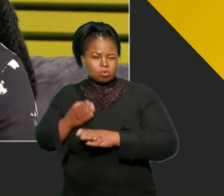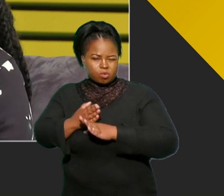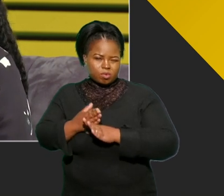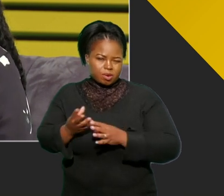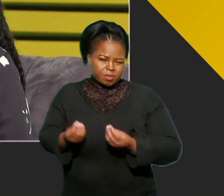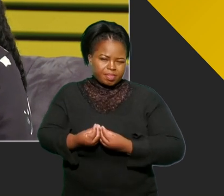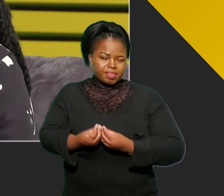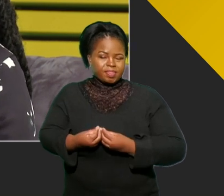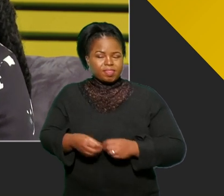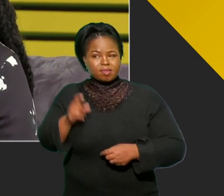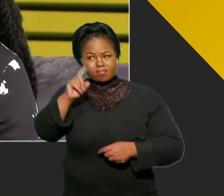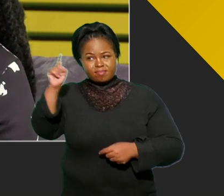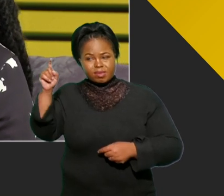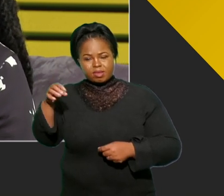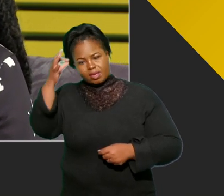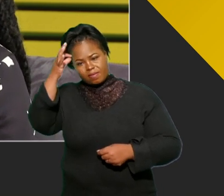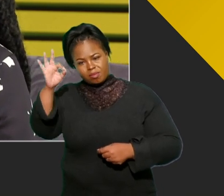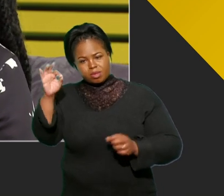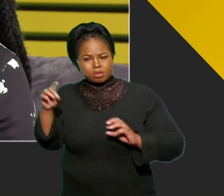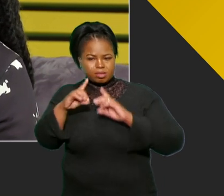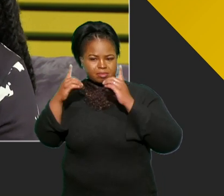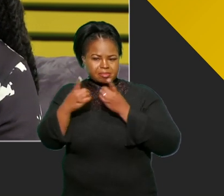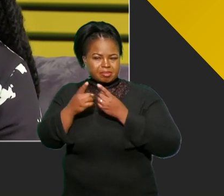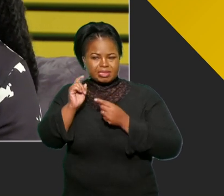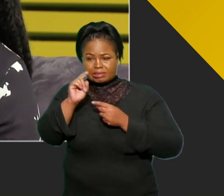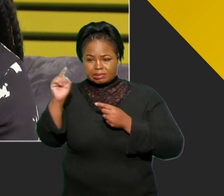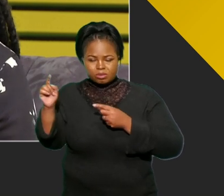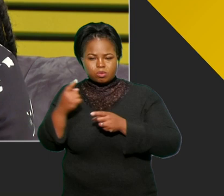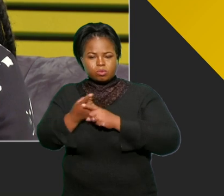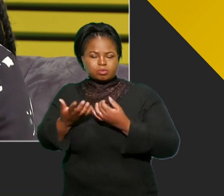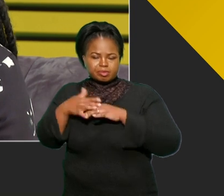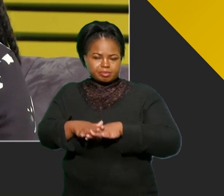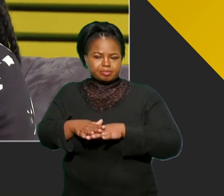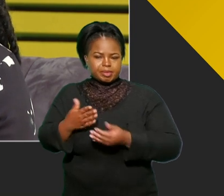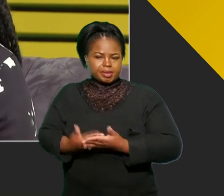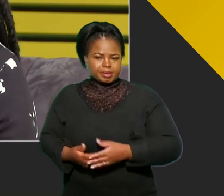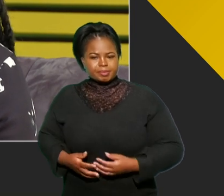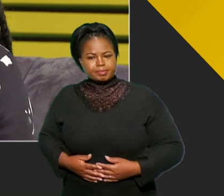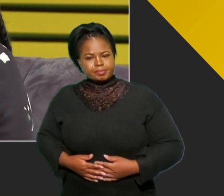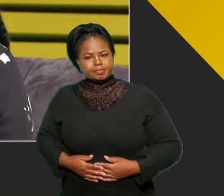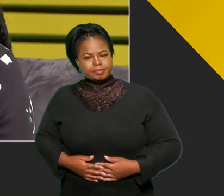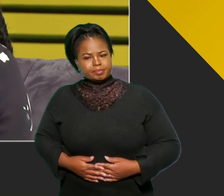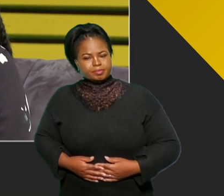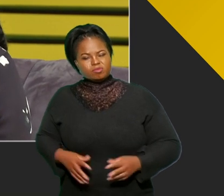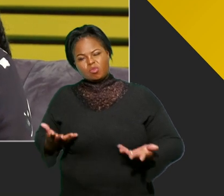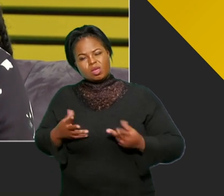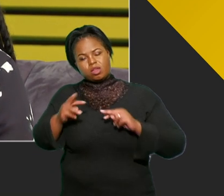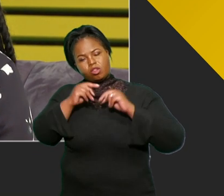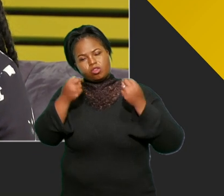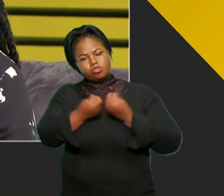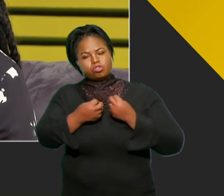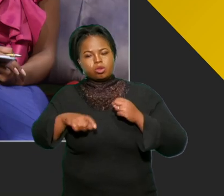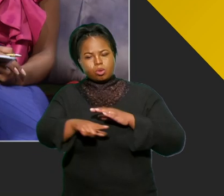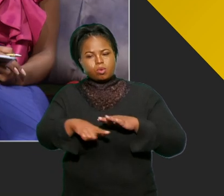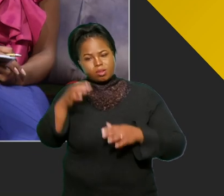various arms of government to champion transformation and to implement certain initiatives across the board, national and local government.